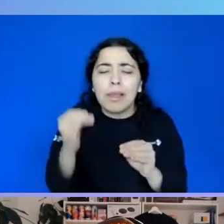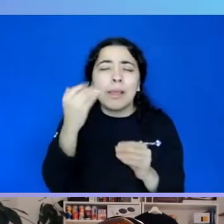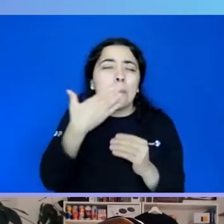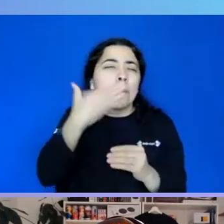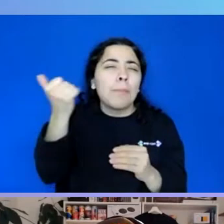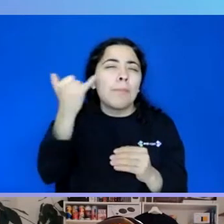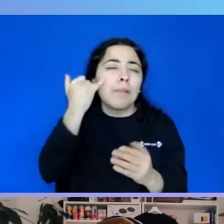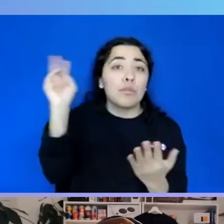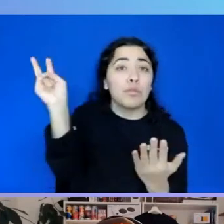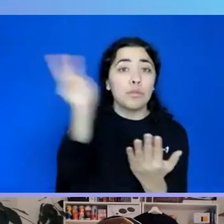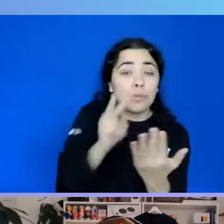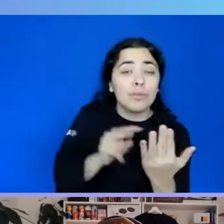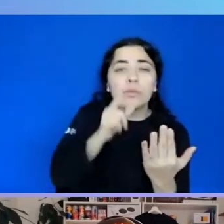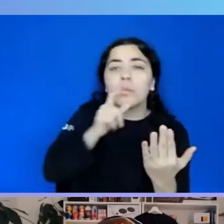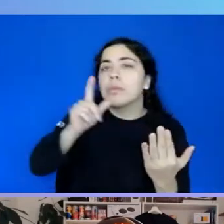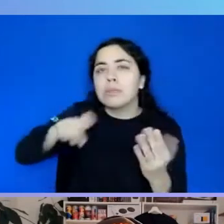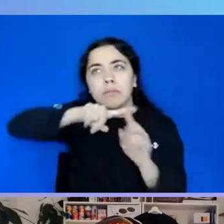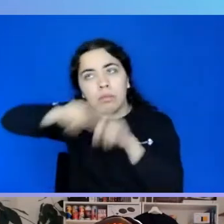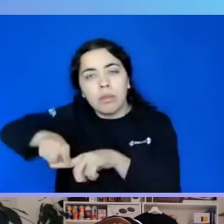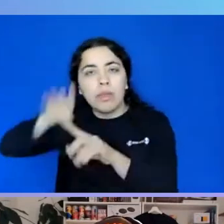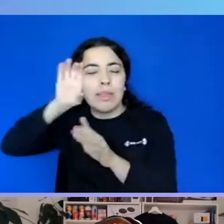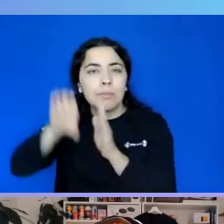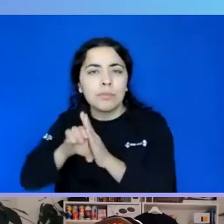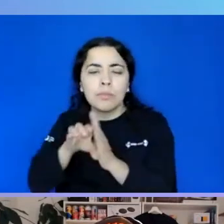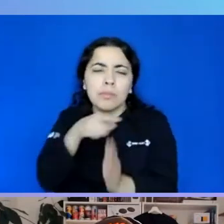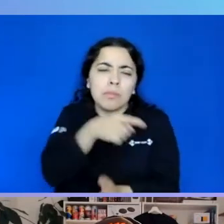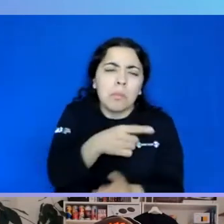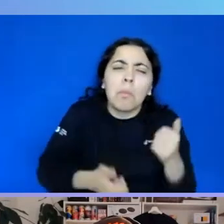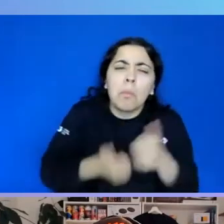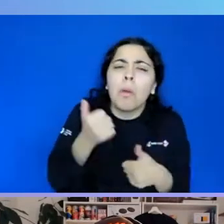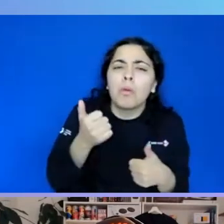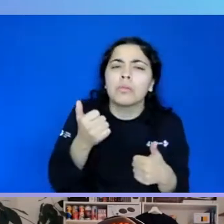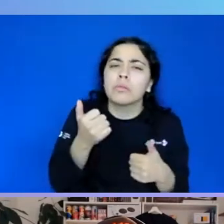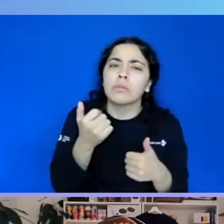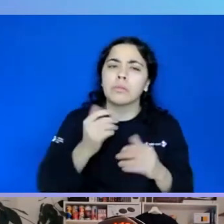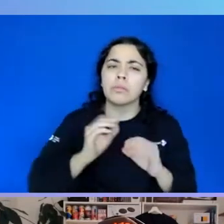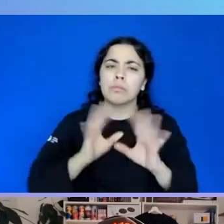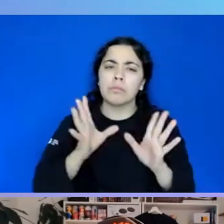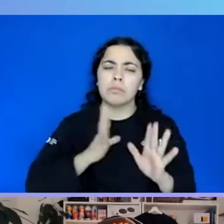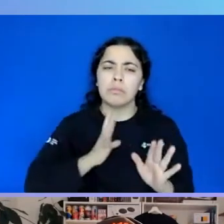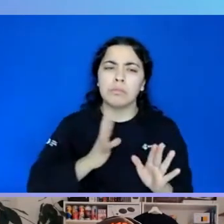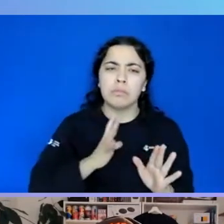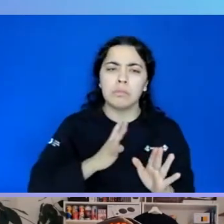without images, which is quite good, and you get links to the content.